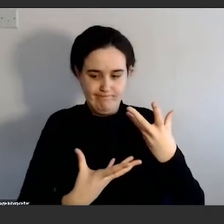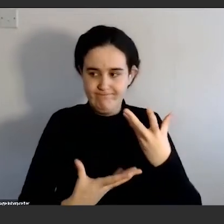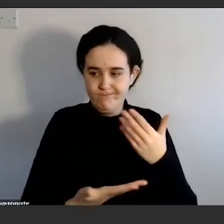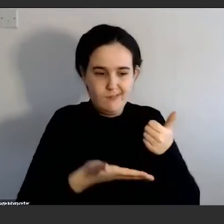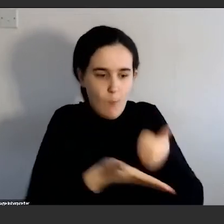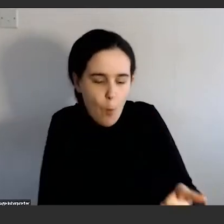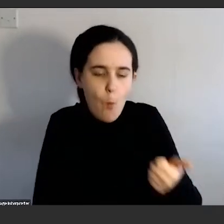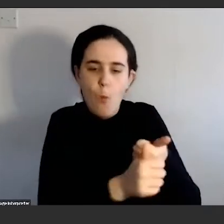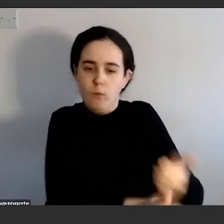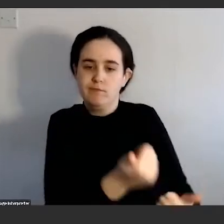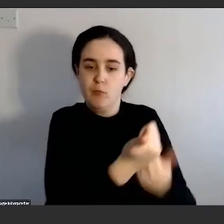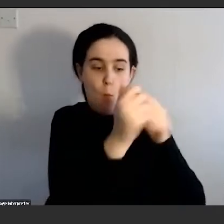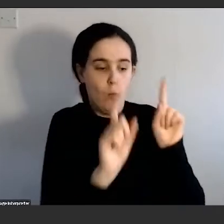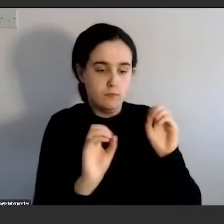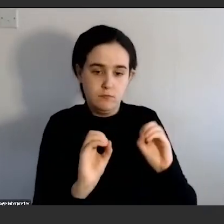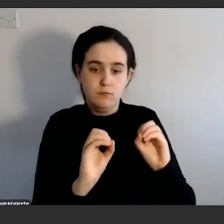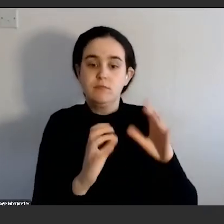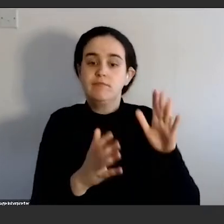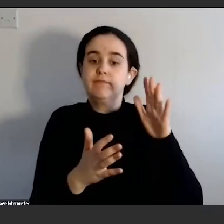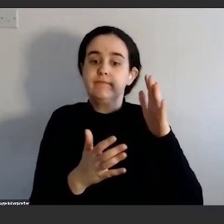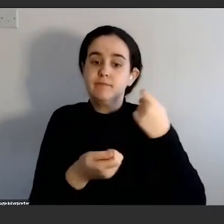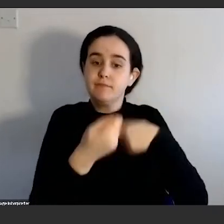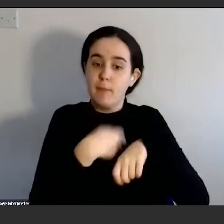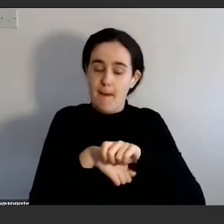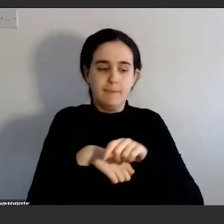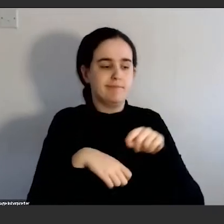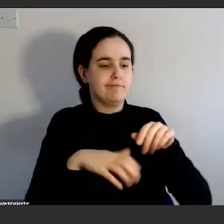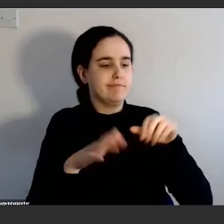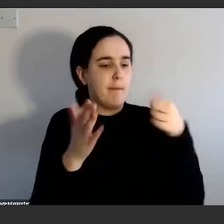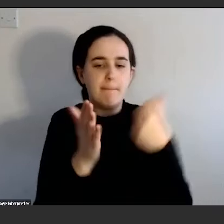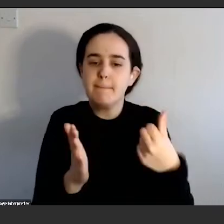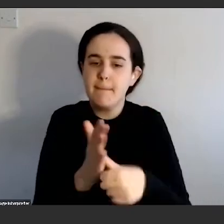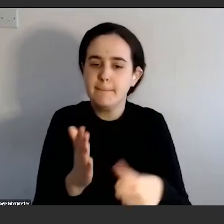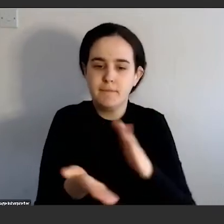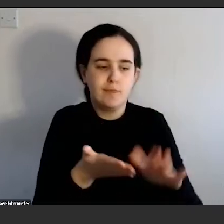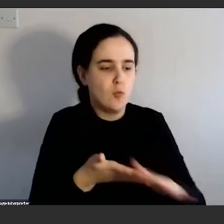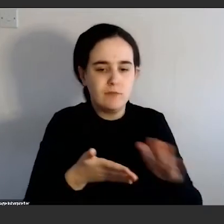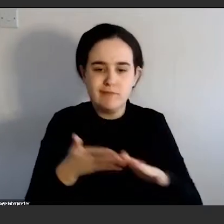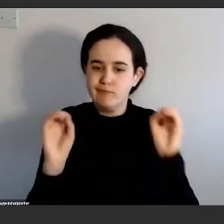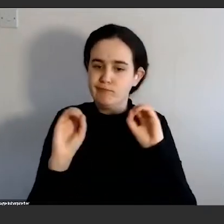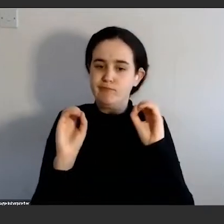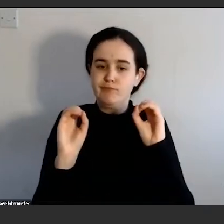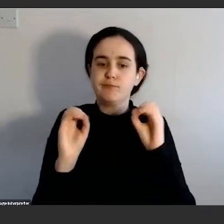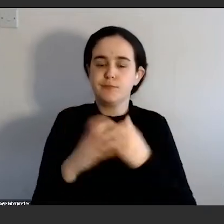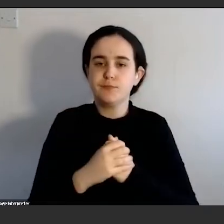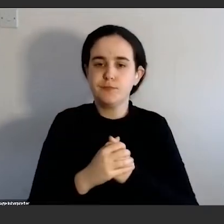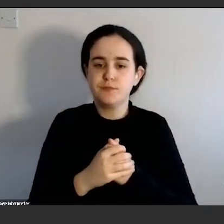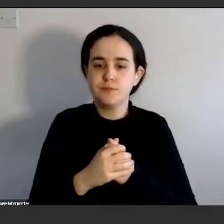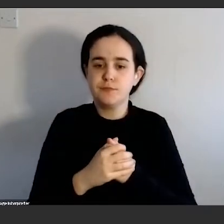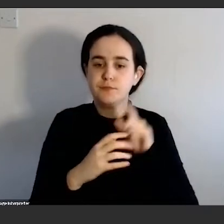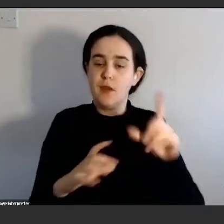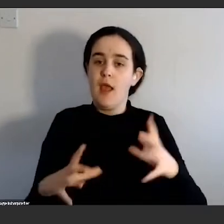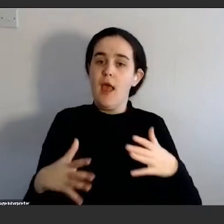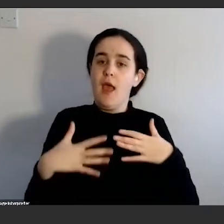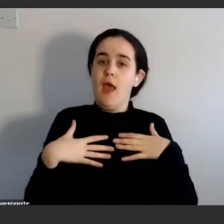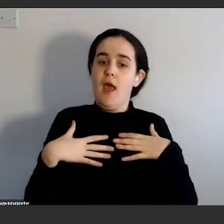been disproportionately affected by the disease itself and by the public health and social measures taken by